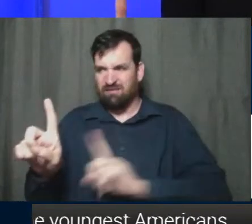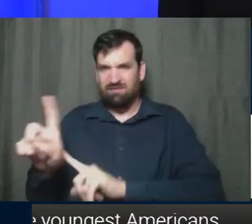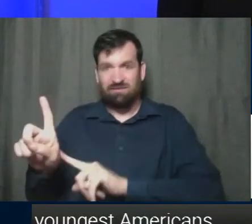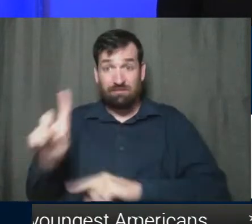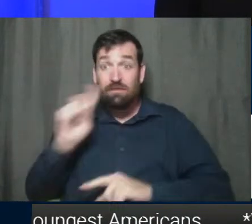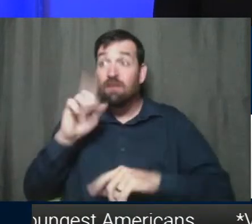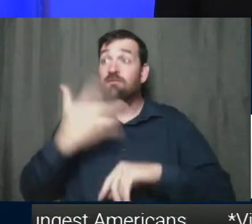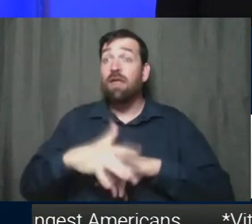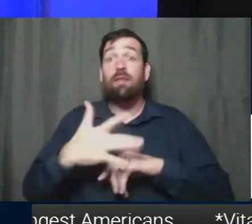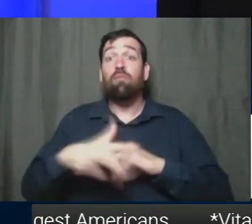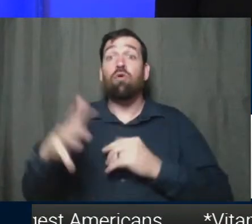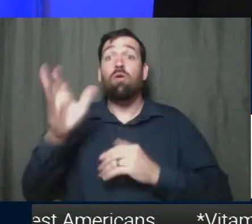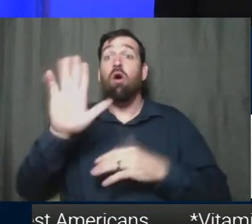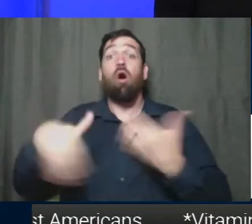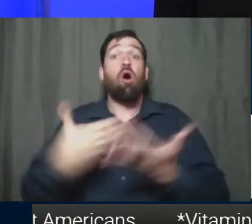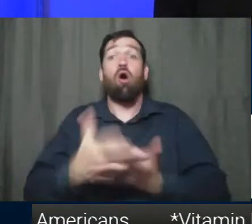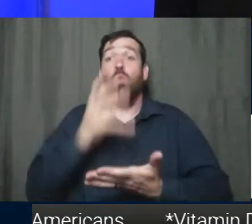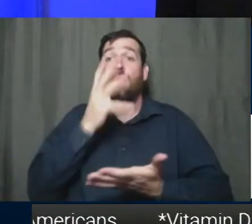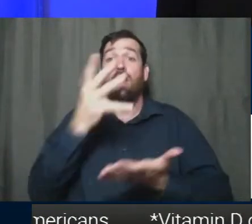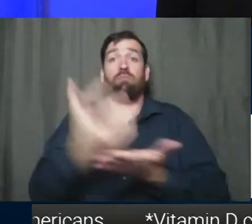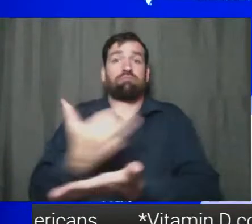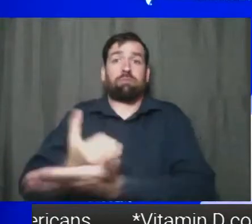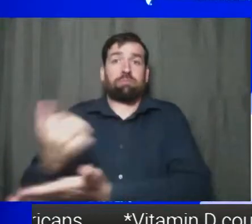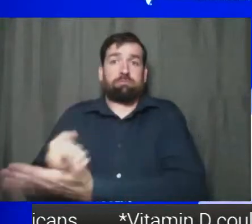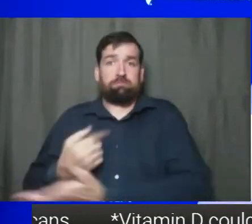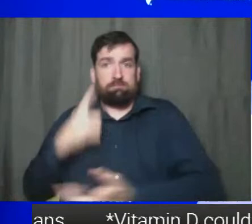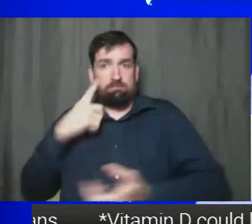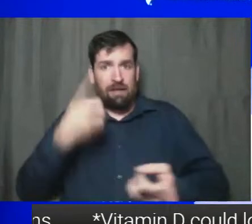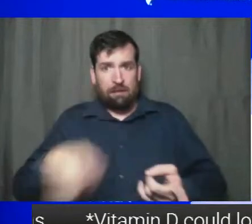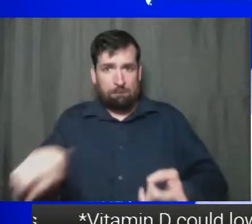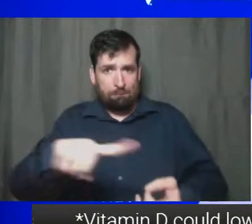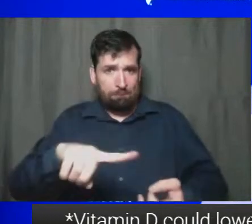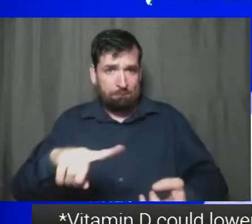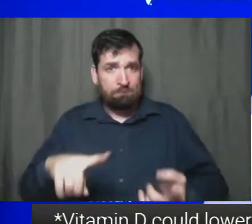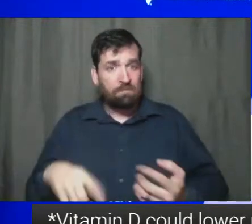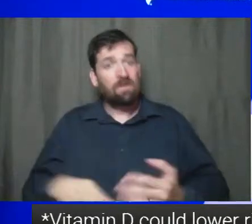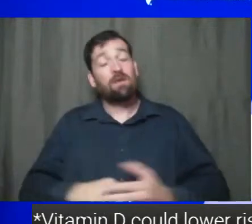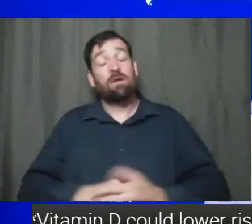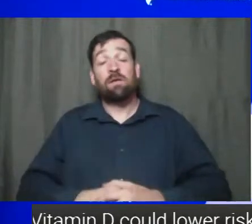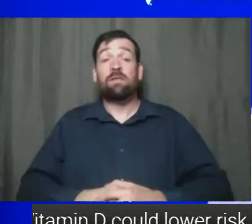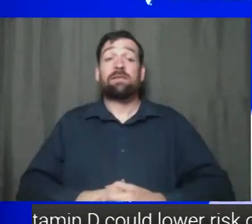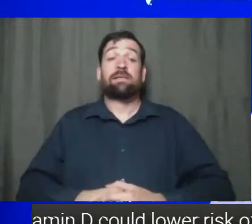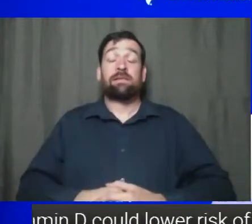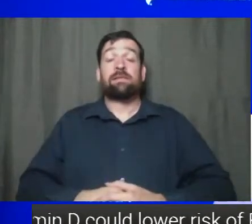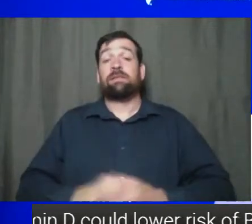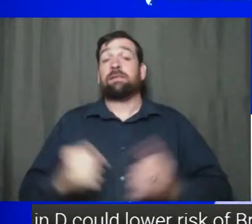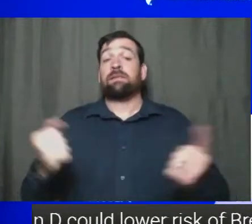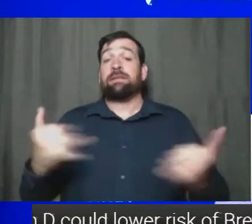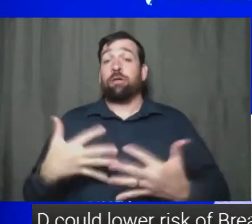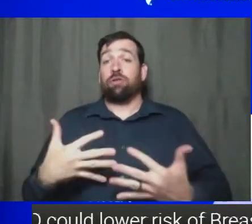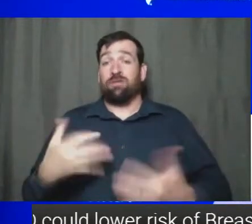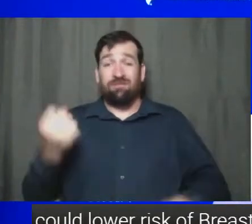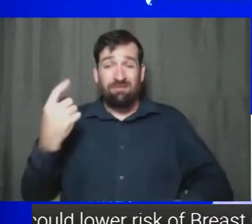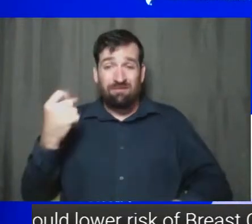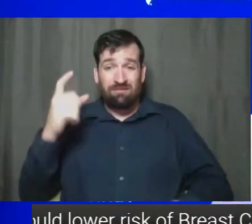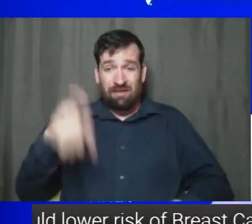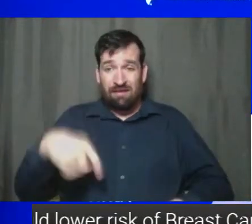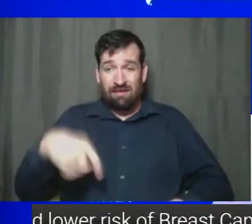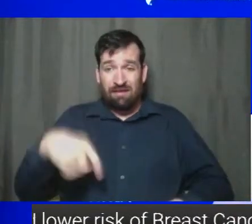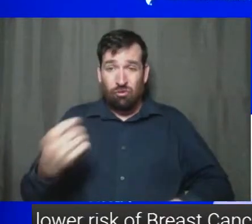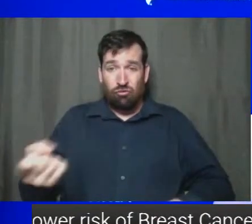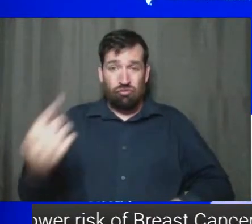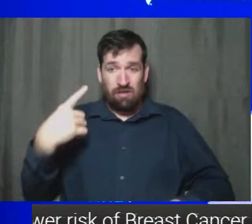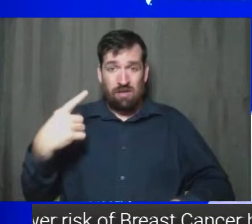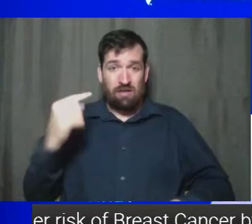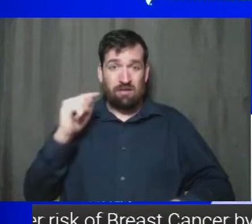get it, and that's simply not the case. What are your thoughts on that? It is pretty scary. I think we have to understand that although severe illness